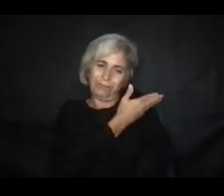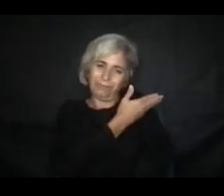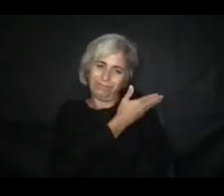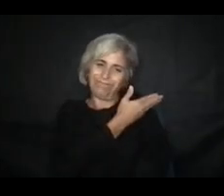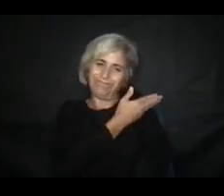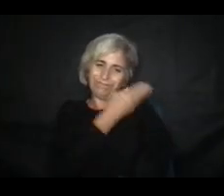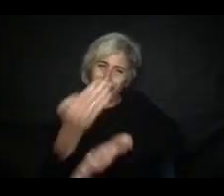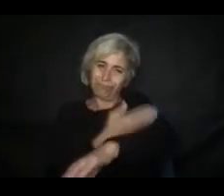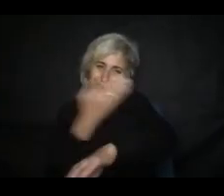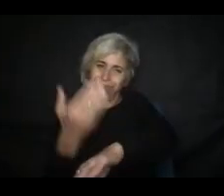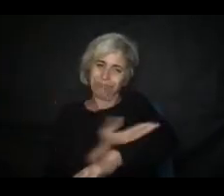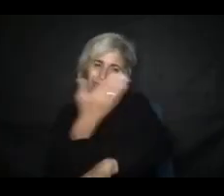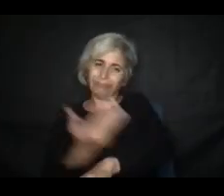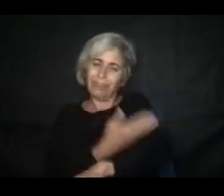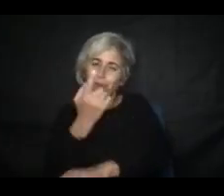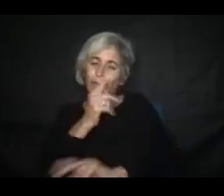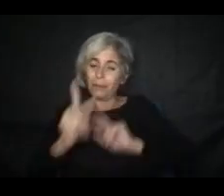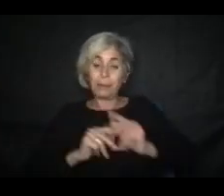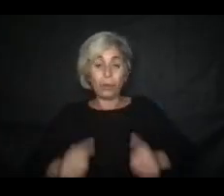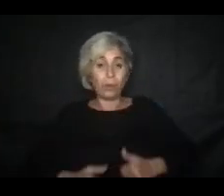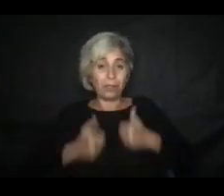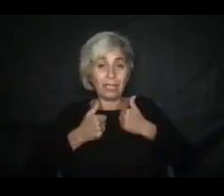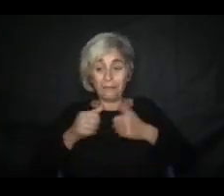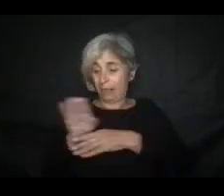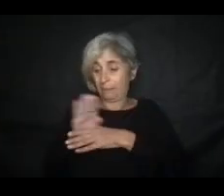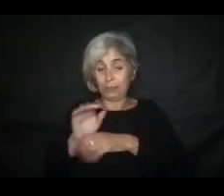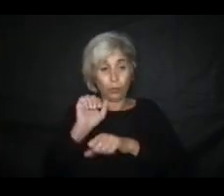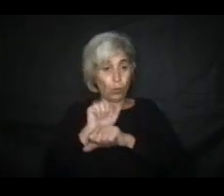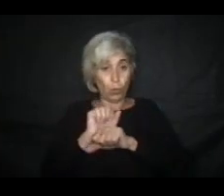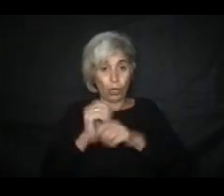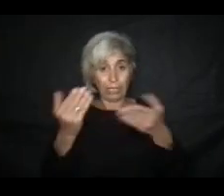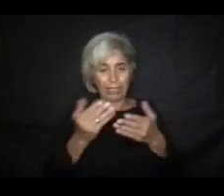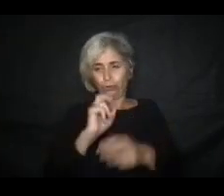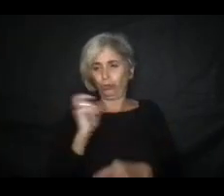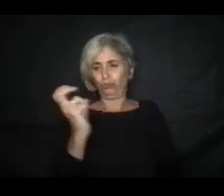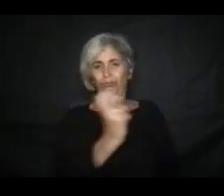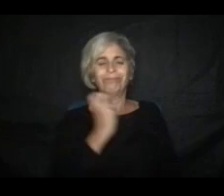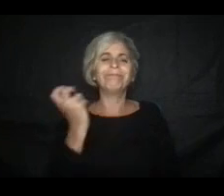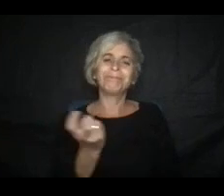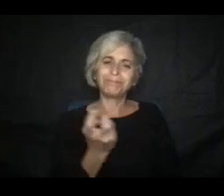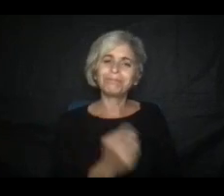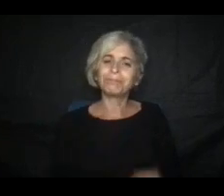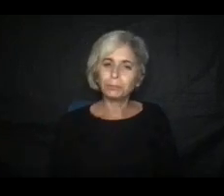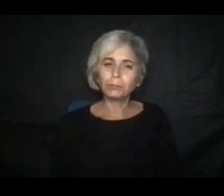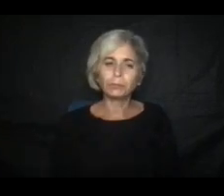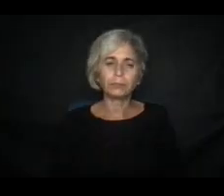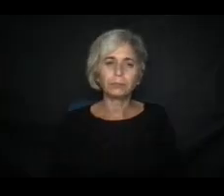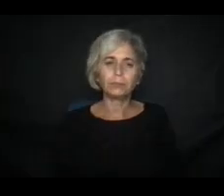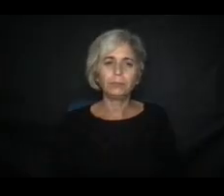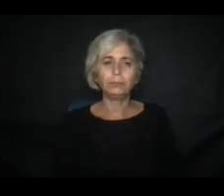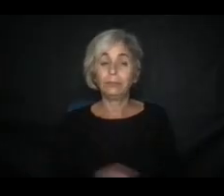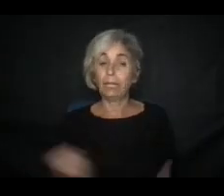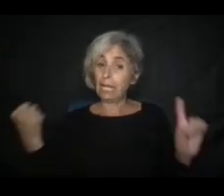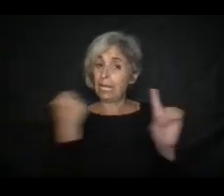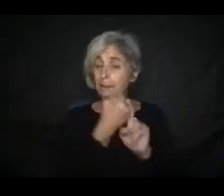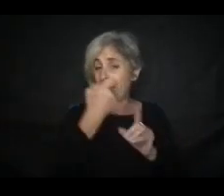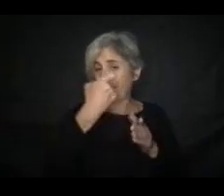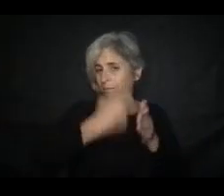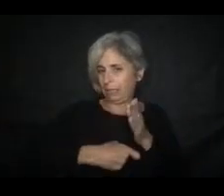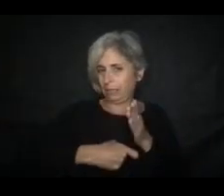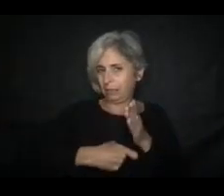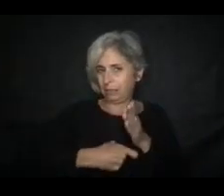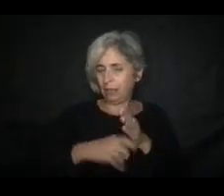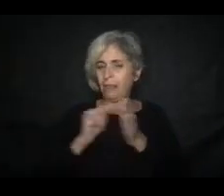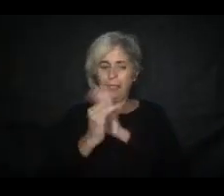to make it easier for the residents and businesses to get around. And so impact fees, which is what the